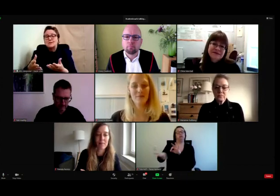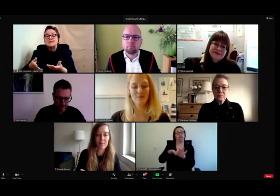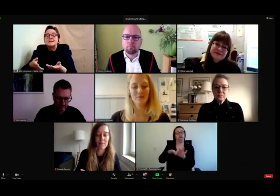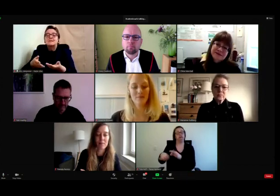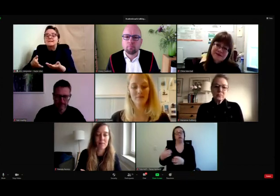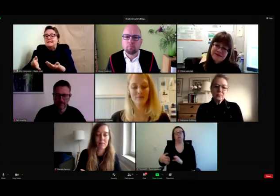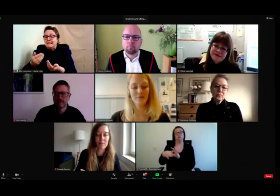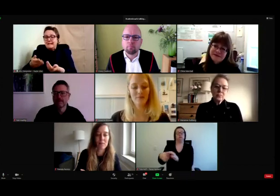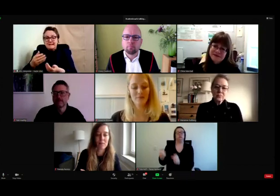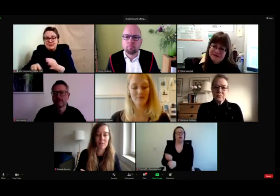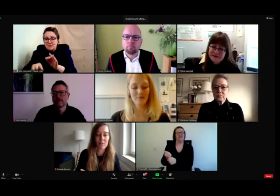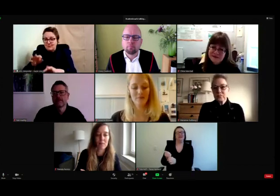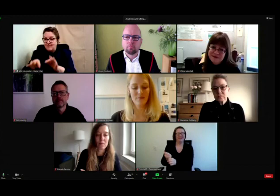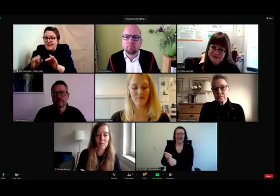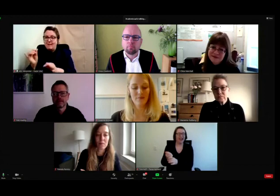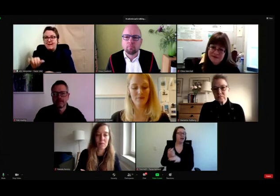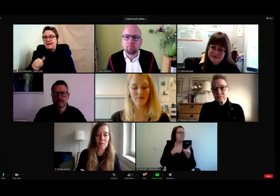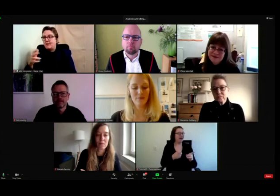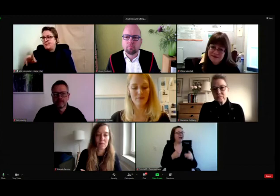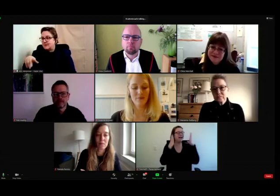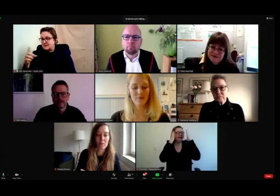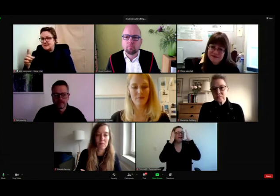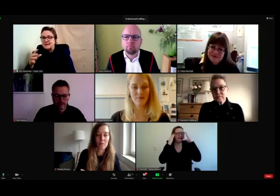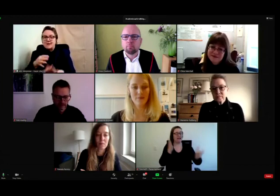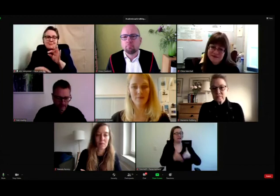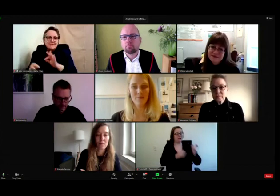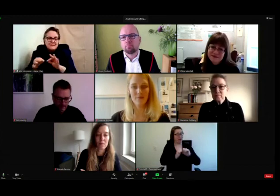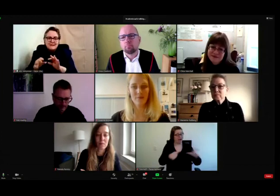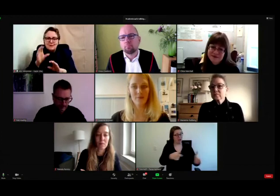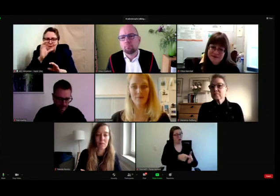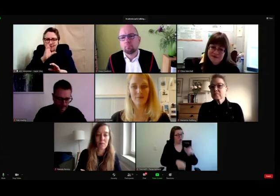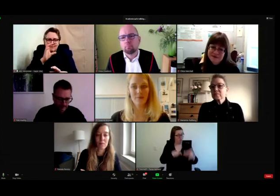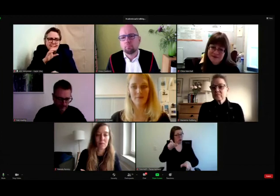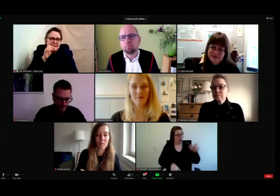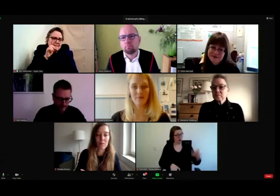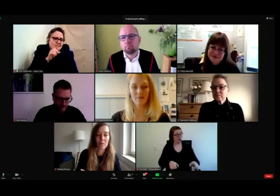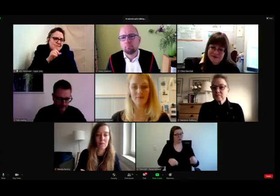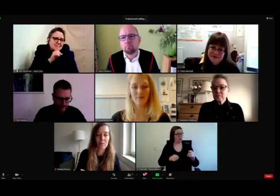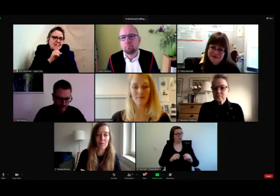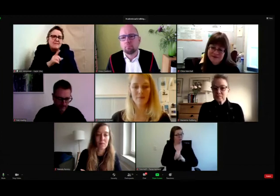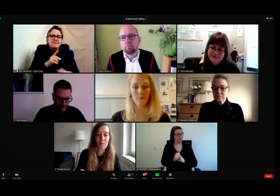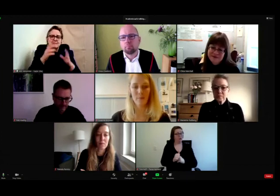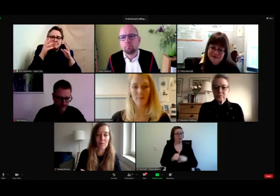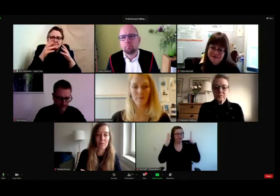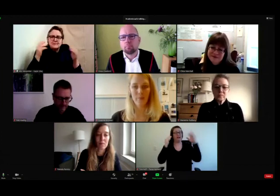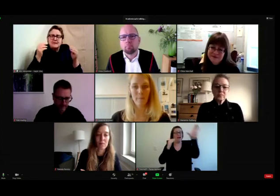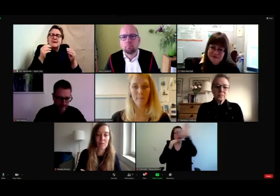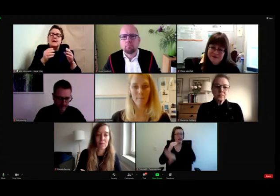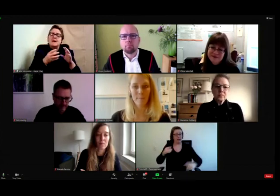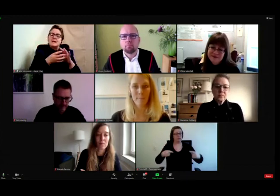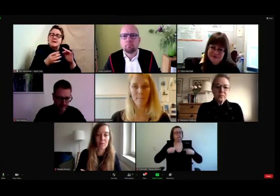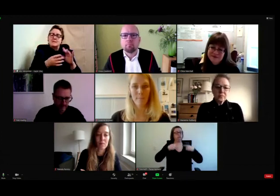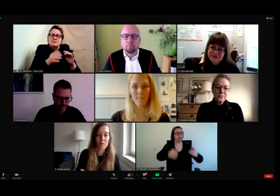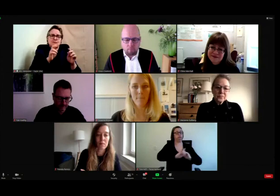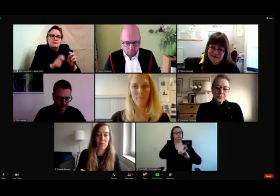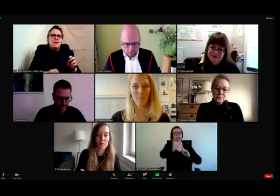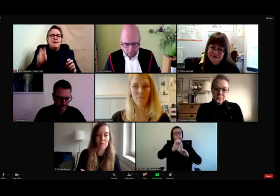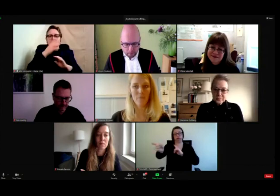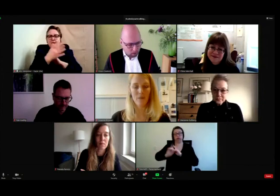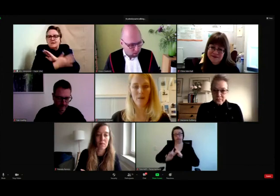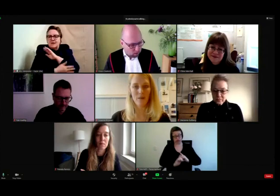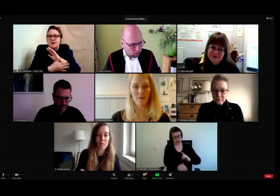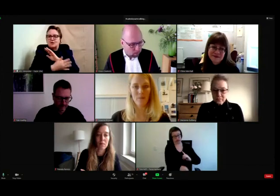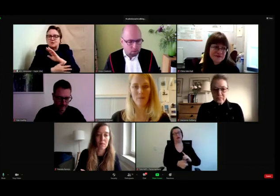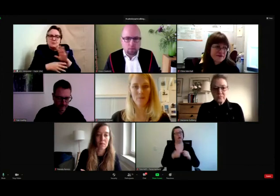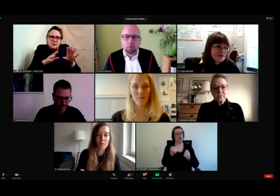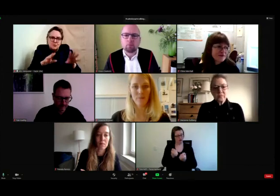students, but with Dutch Sign Language users traveling all around the Holland to conduct your study.